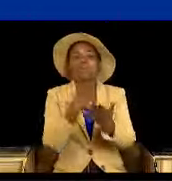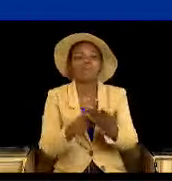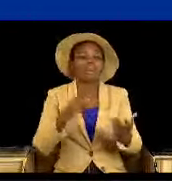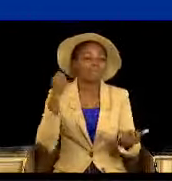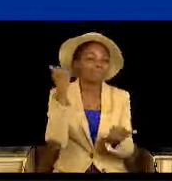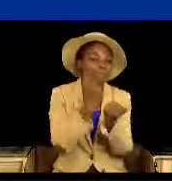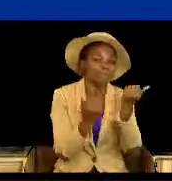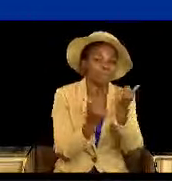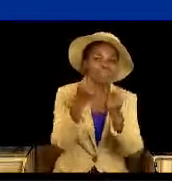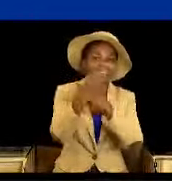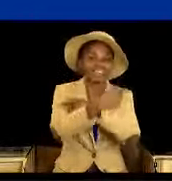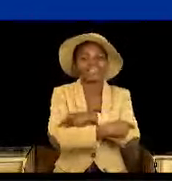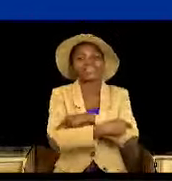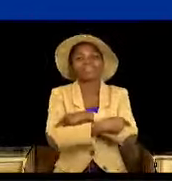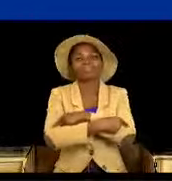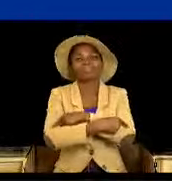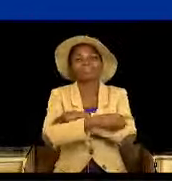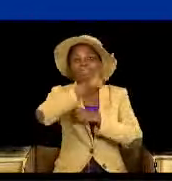where verse